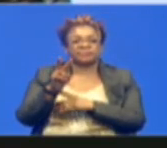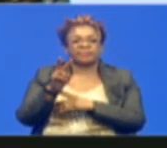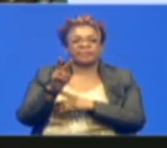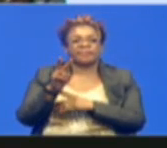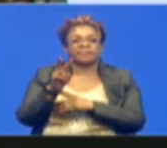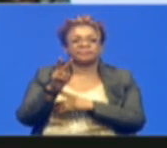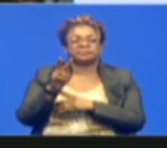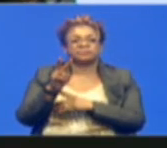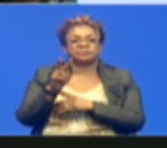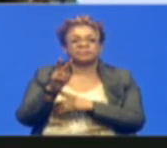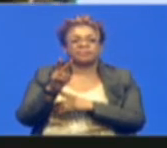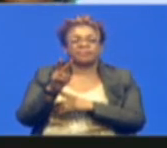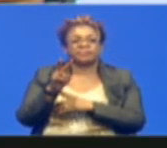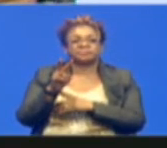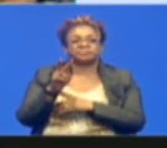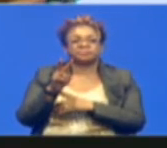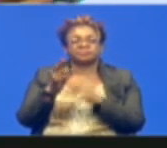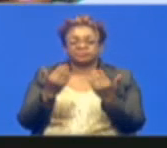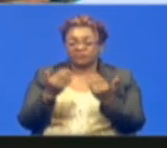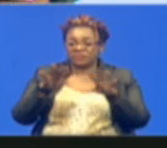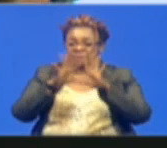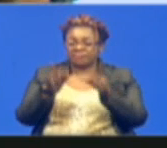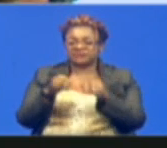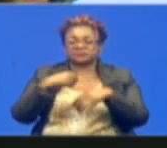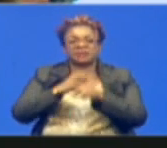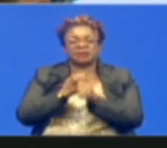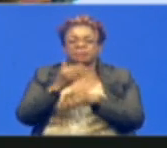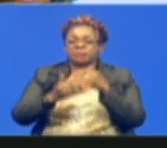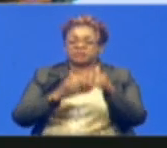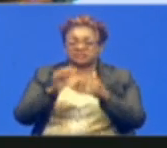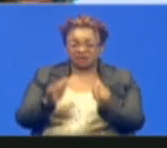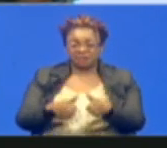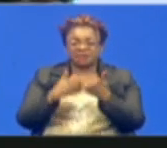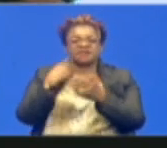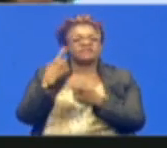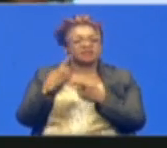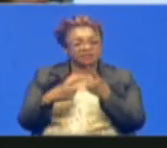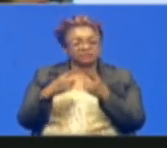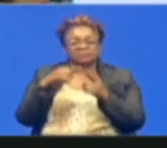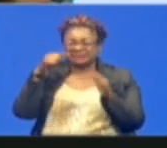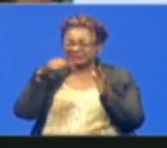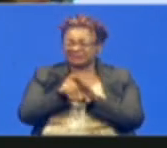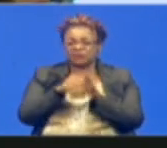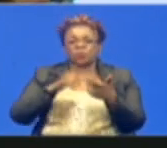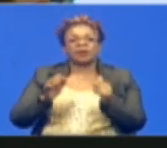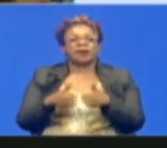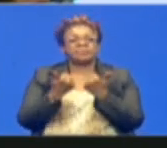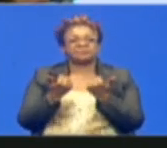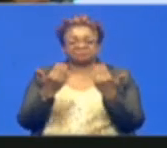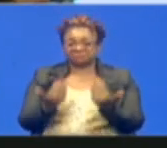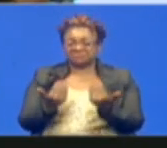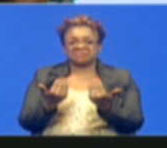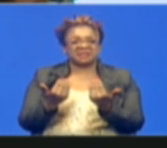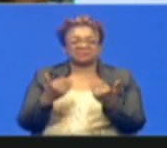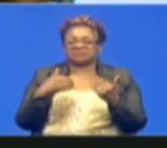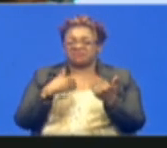And let's stay with the subject of fiscal policy. Now, the budget-making process takes place every year, but the details as to what it entails remain sketchy for many, even though